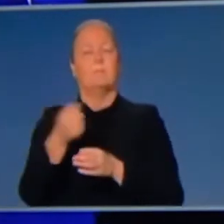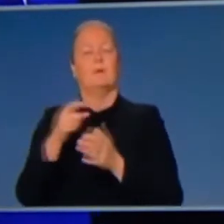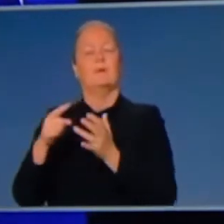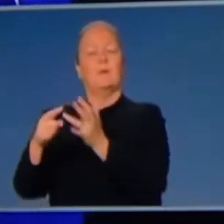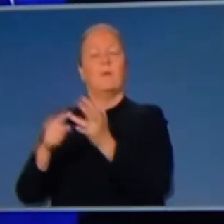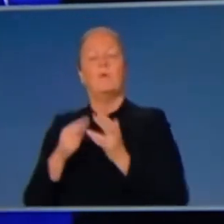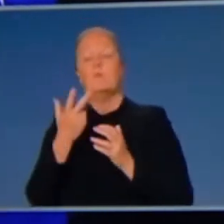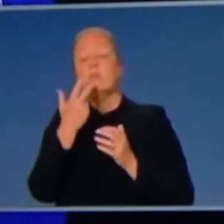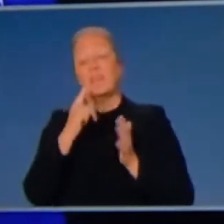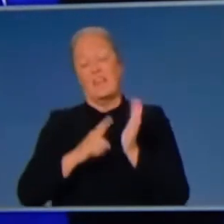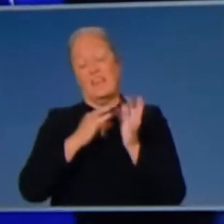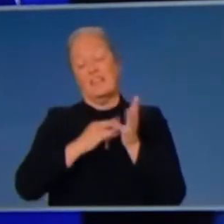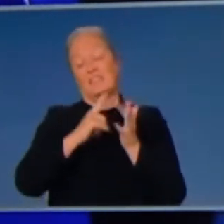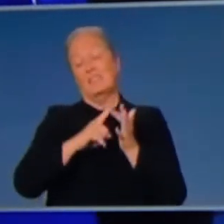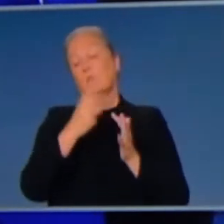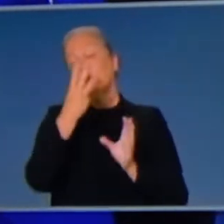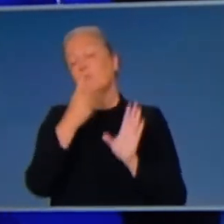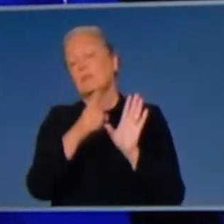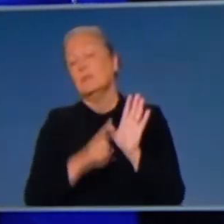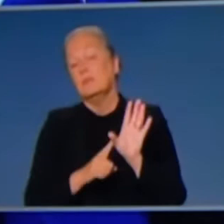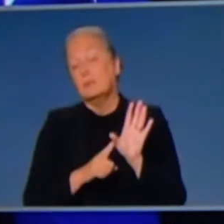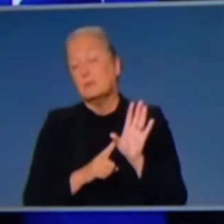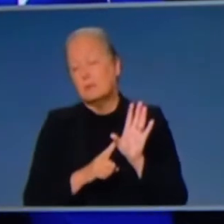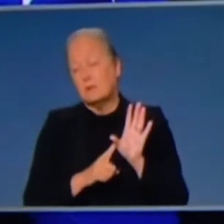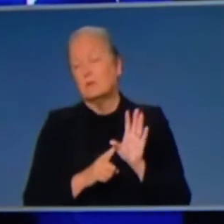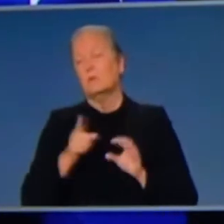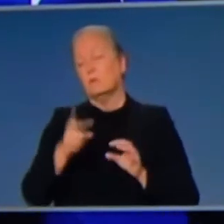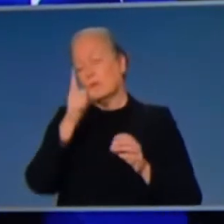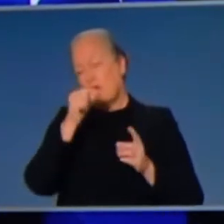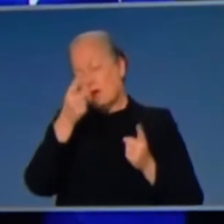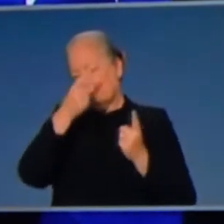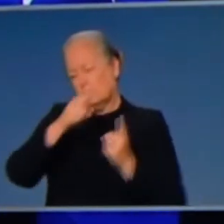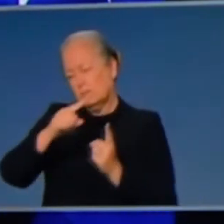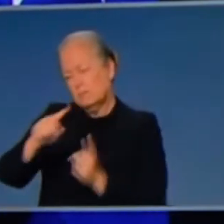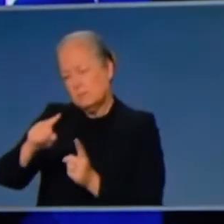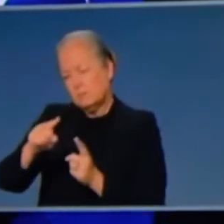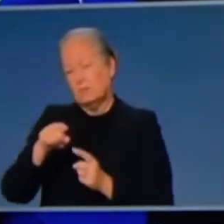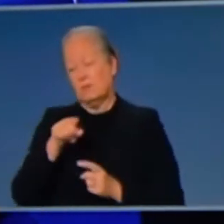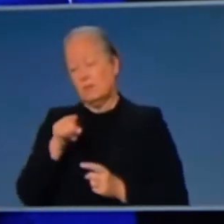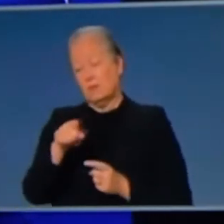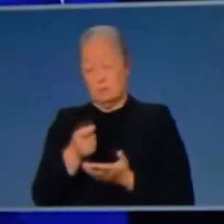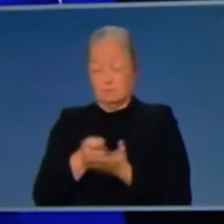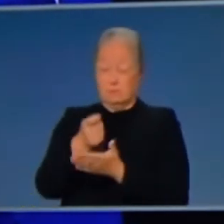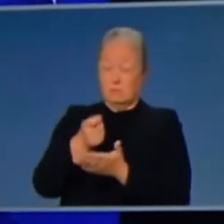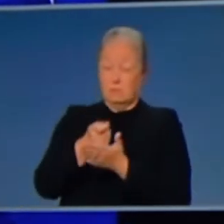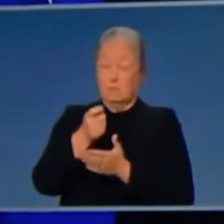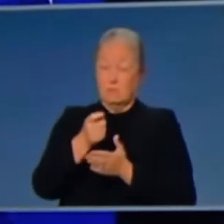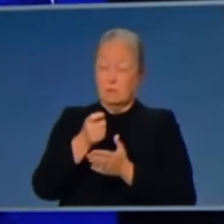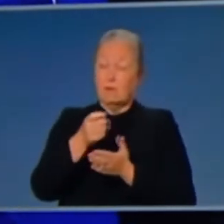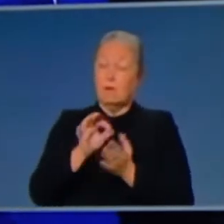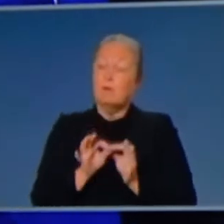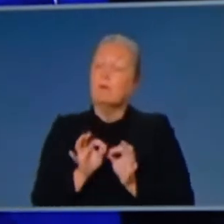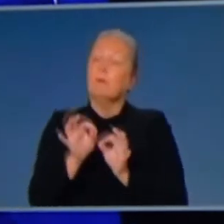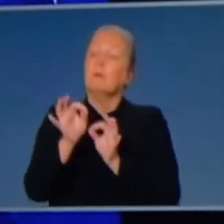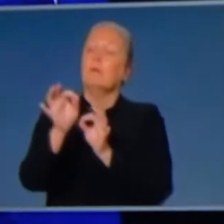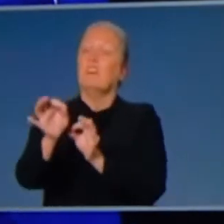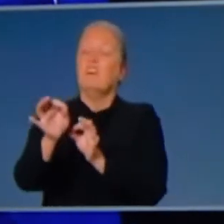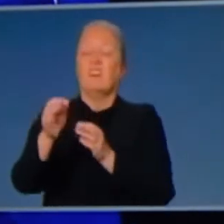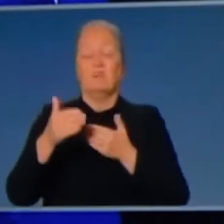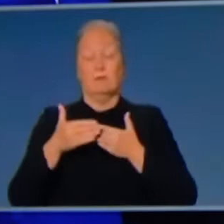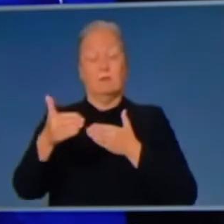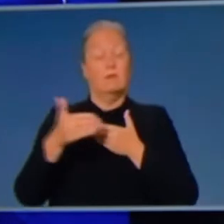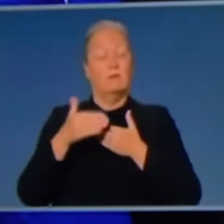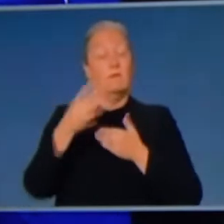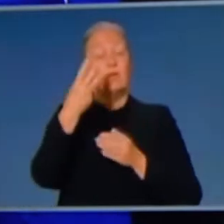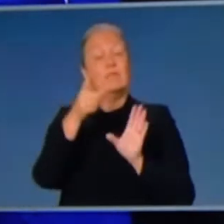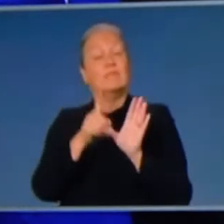for 3 years, you can amortise the cost of the lease of the rental deferral over that 3-year period after the